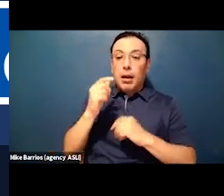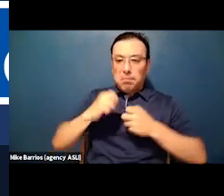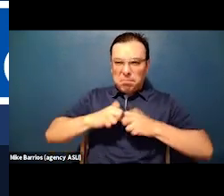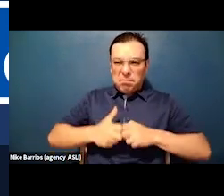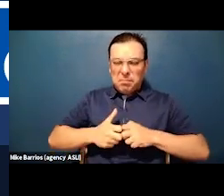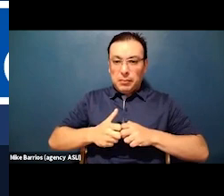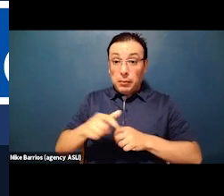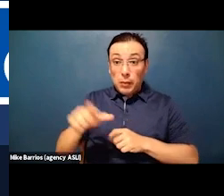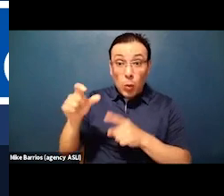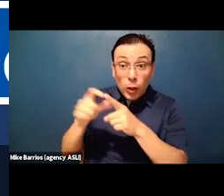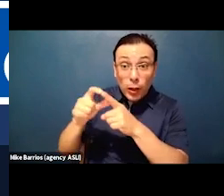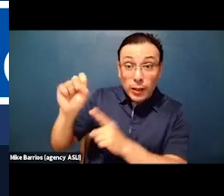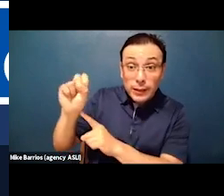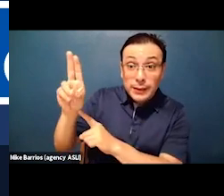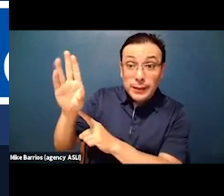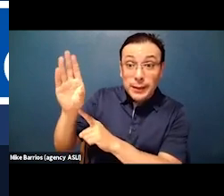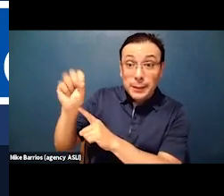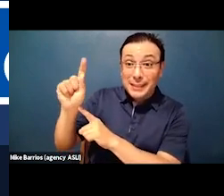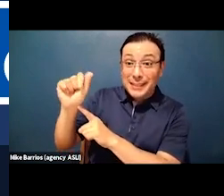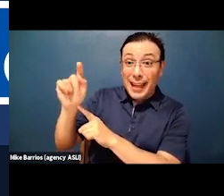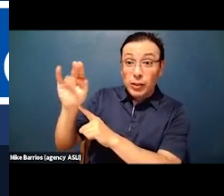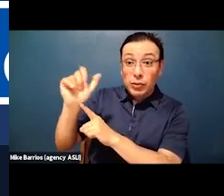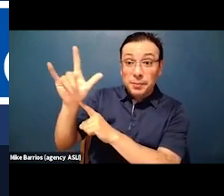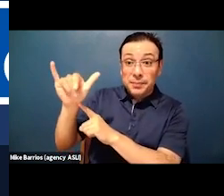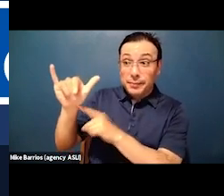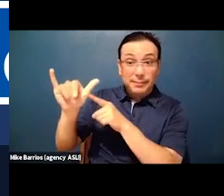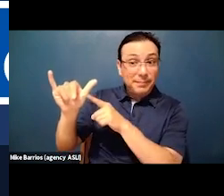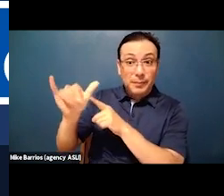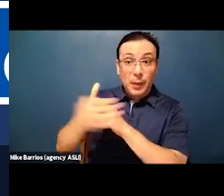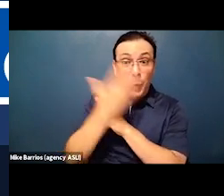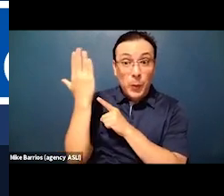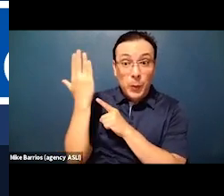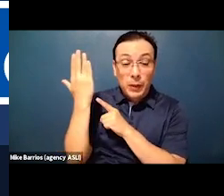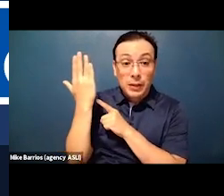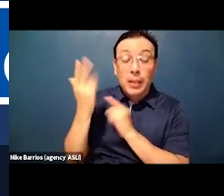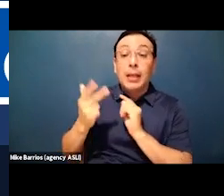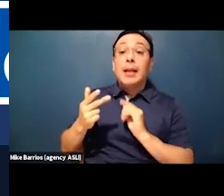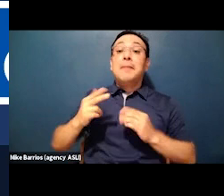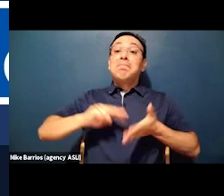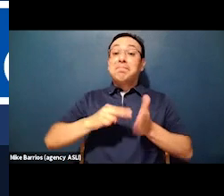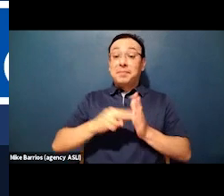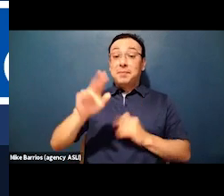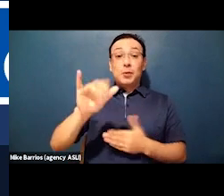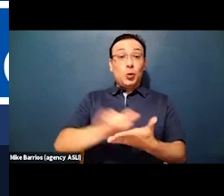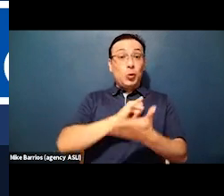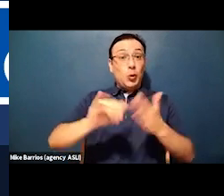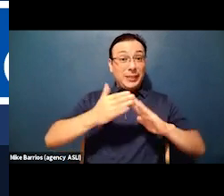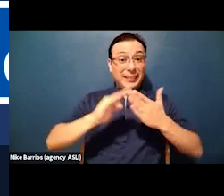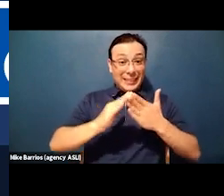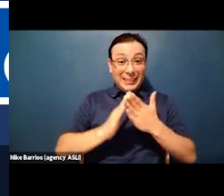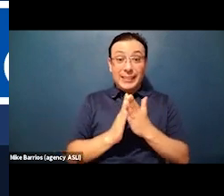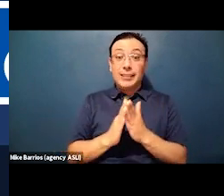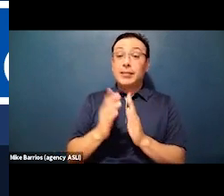City Commission on Human Rights Law is actually more protective than the ADA itself. So important to note